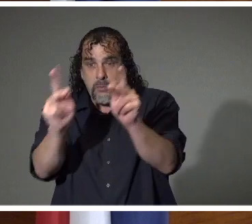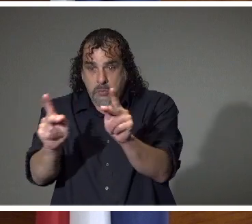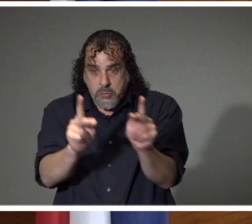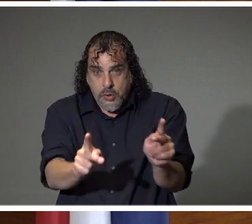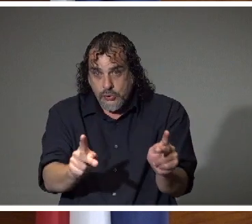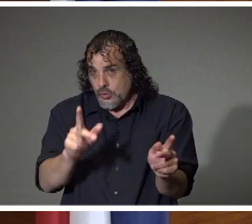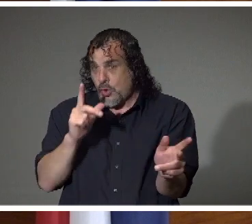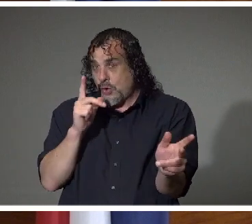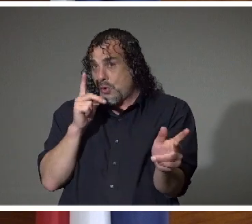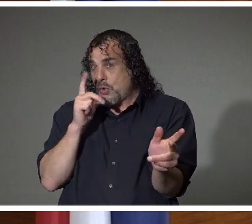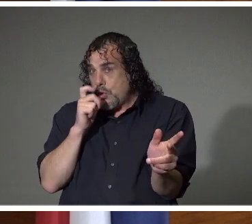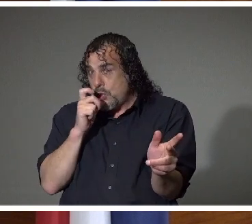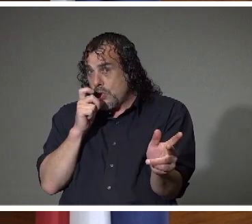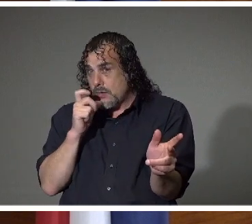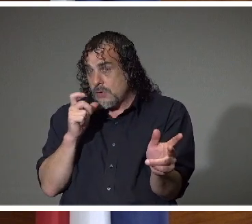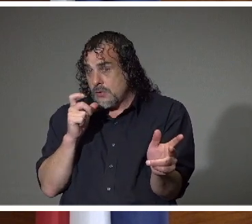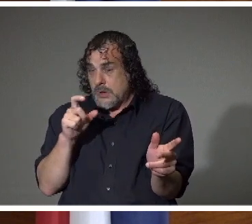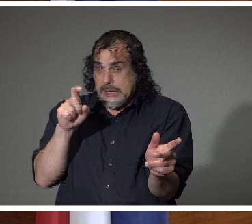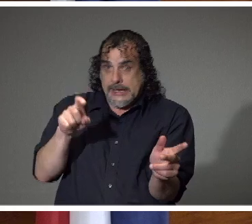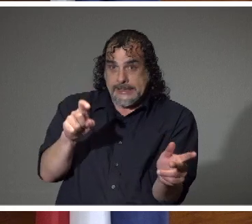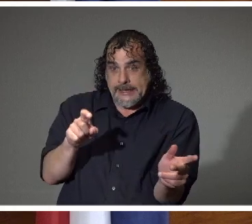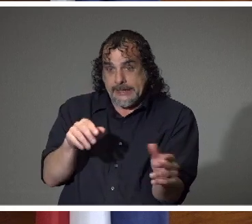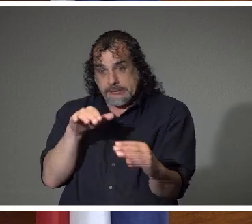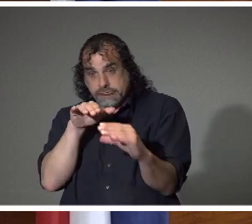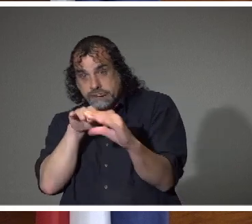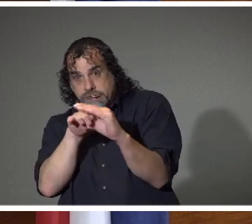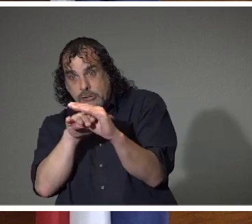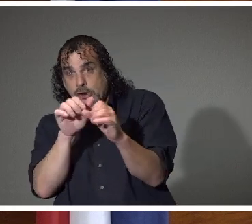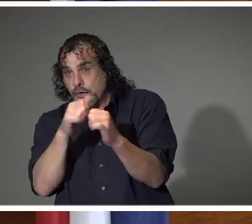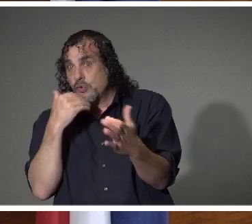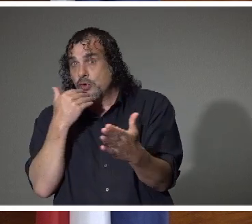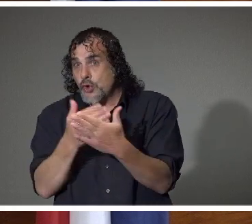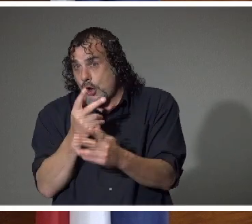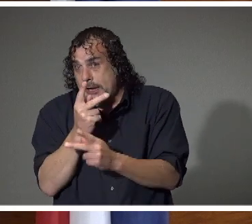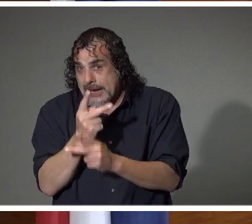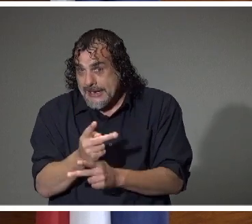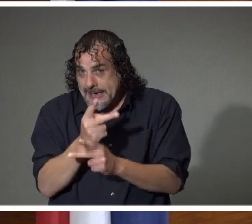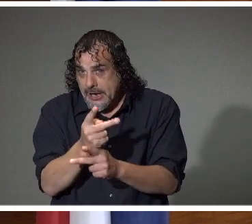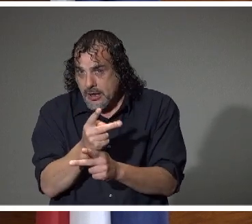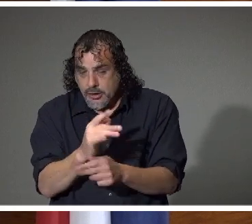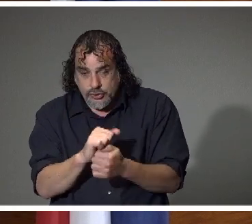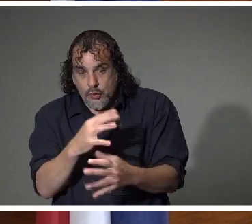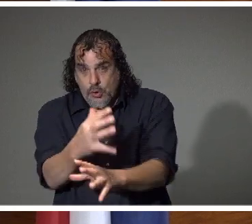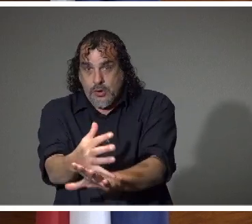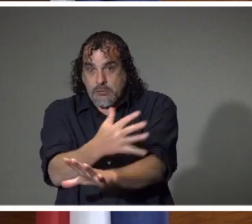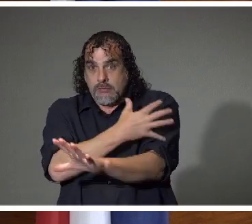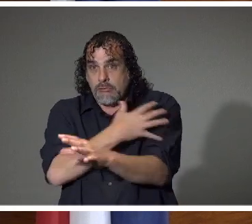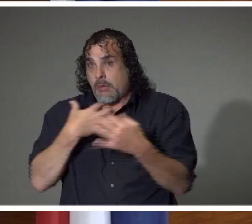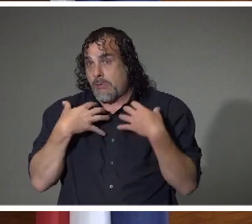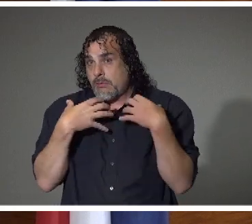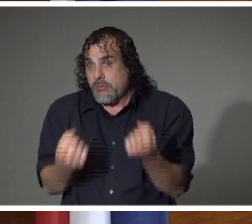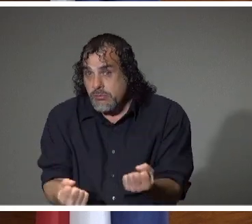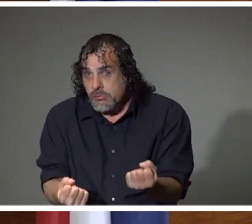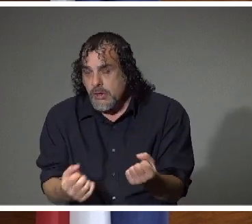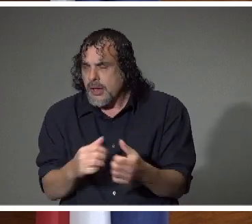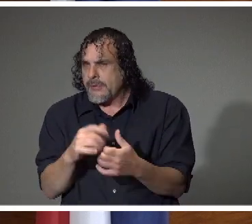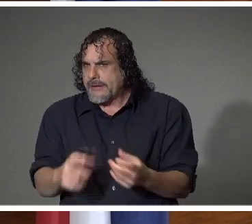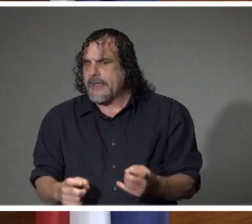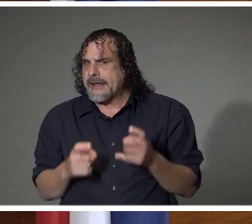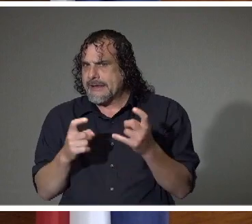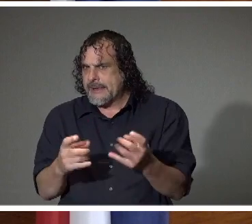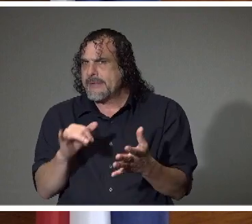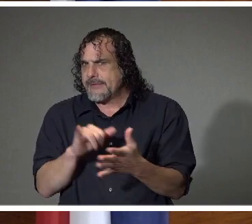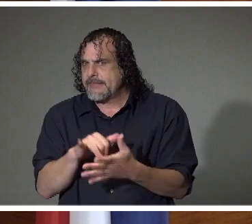Mississippian that needs access to quality care to recover and can recover gets that